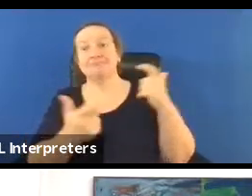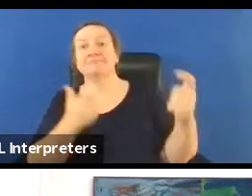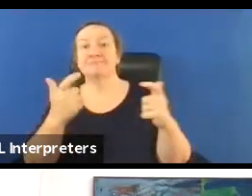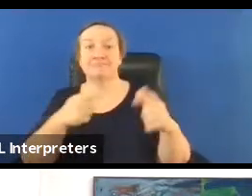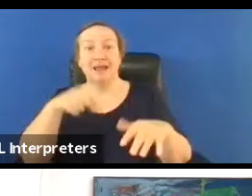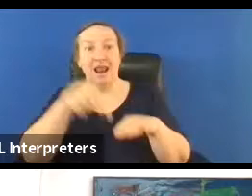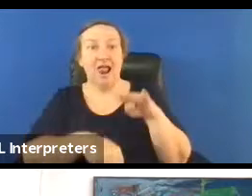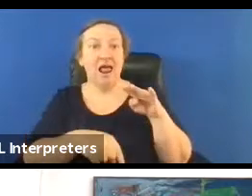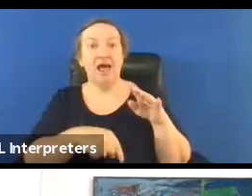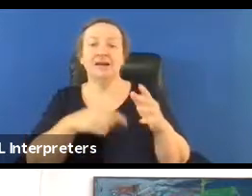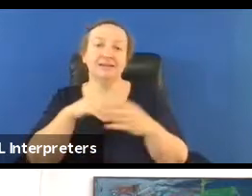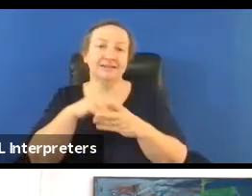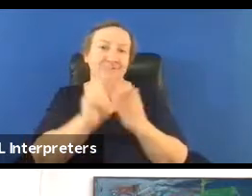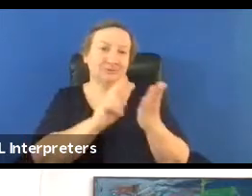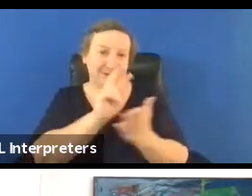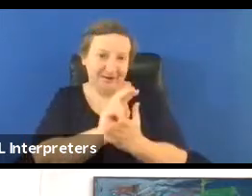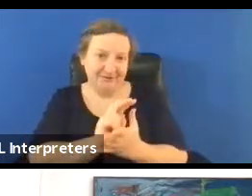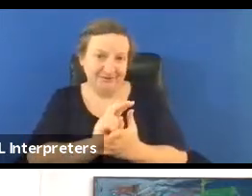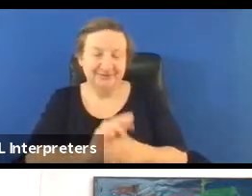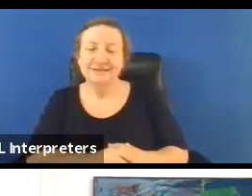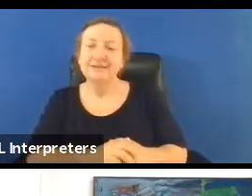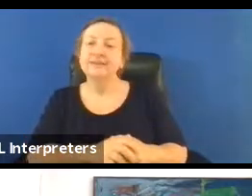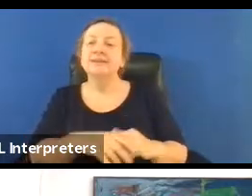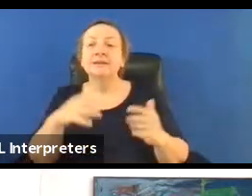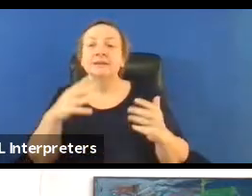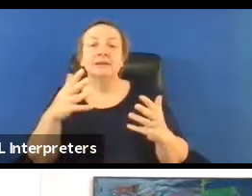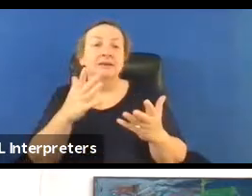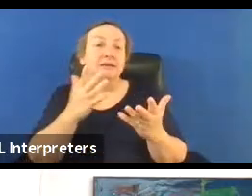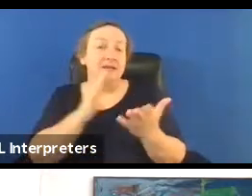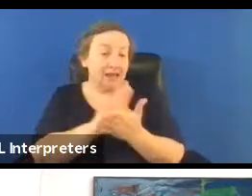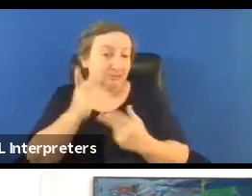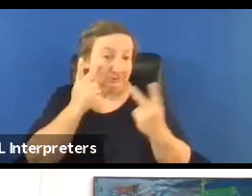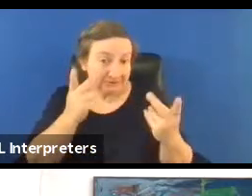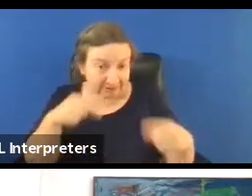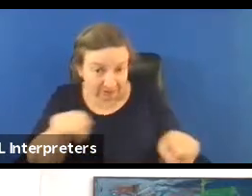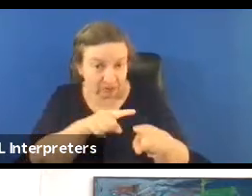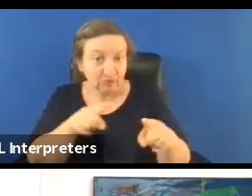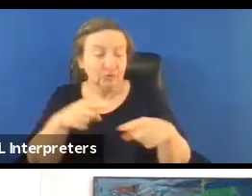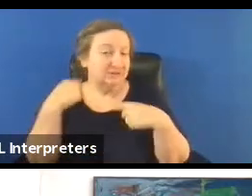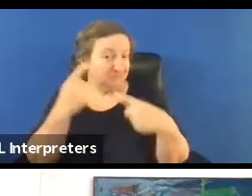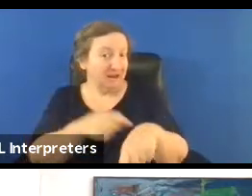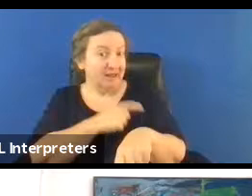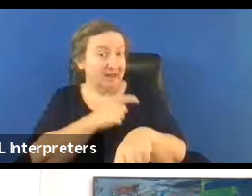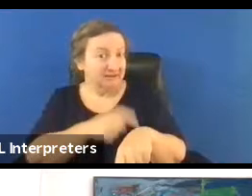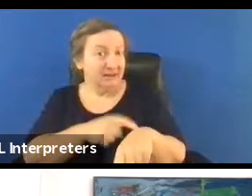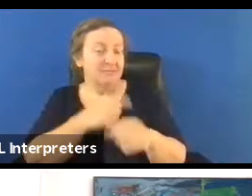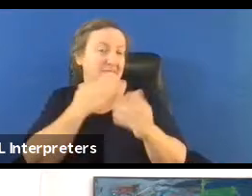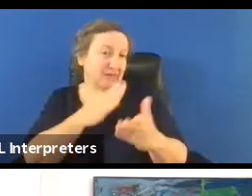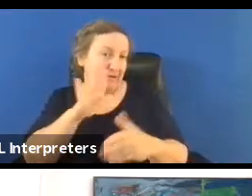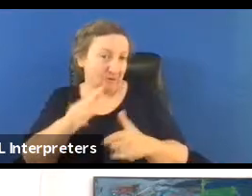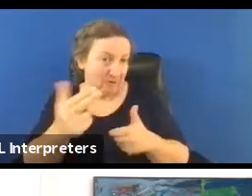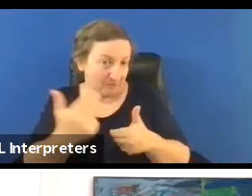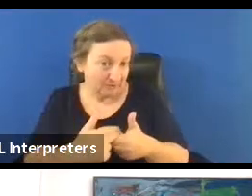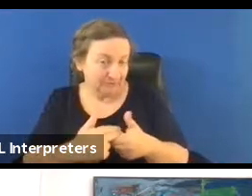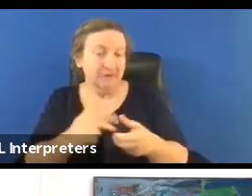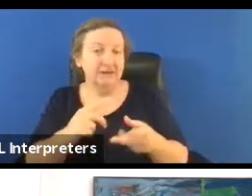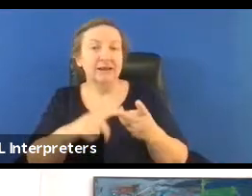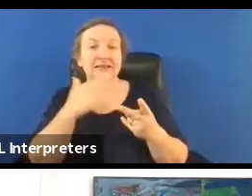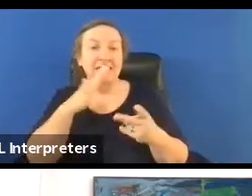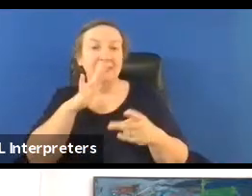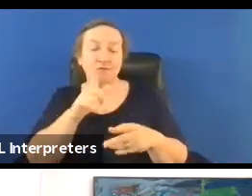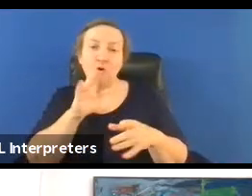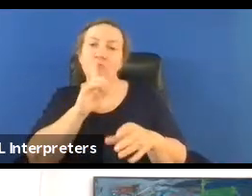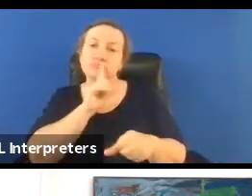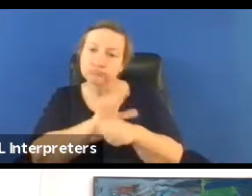2-hour time span. But I did want to say it's nice to see you. It has been a while. Thank you for your participation. Thank you for your dedication